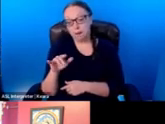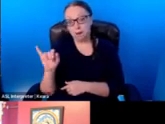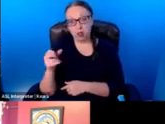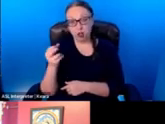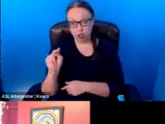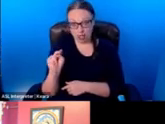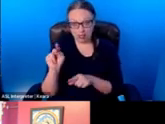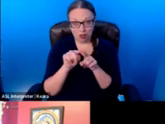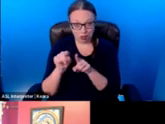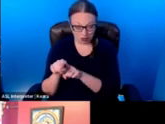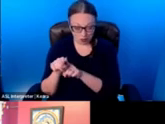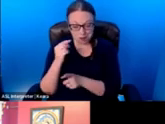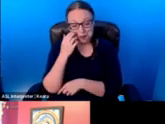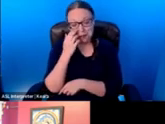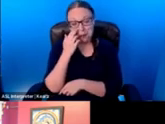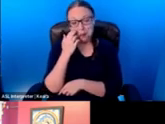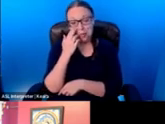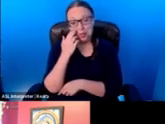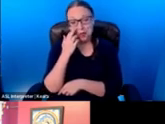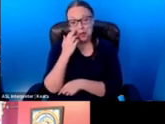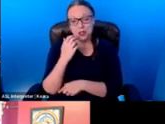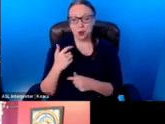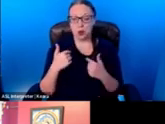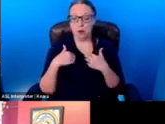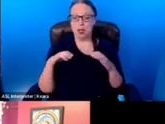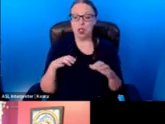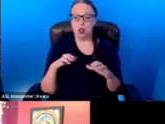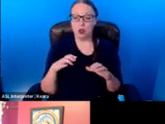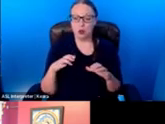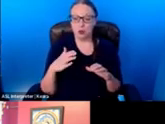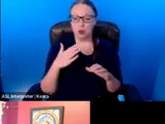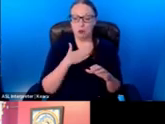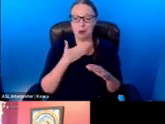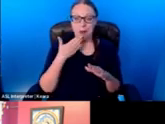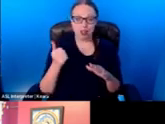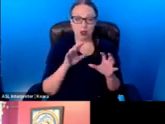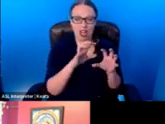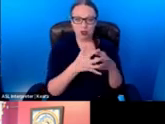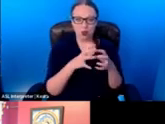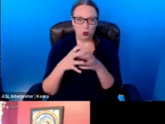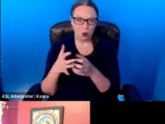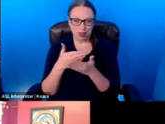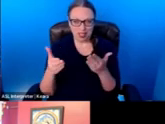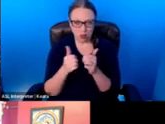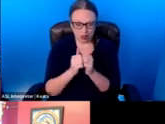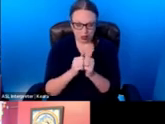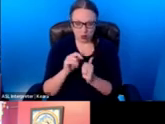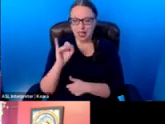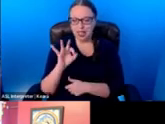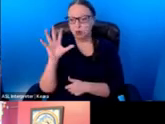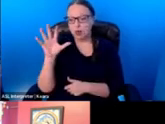Jen as well. So I will do my best to kind of group these together. And if we don't get to any